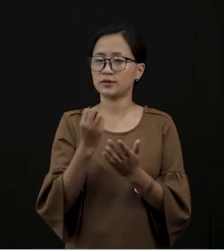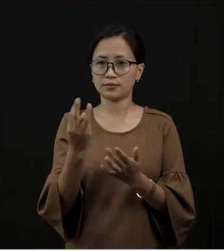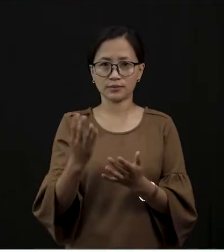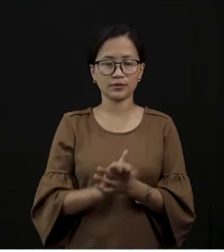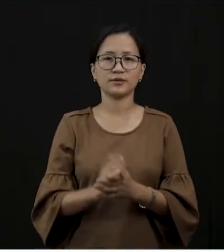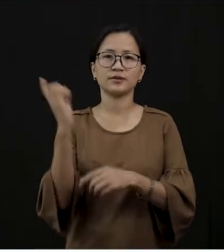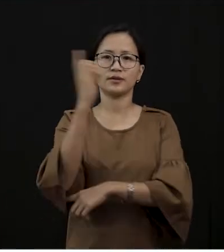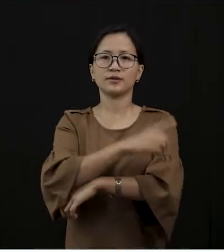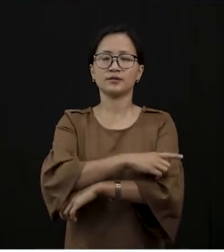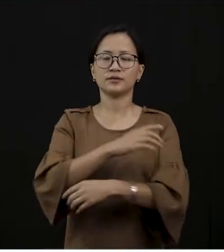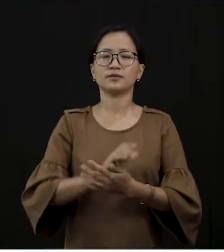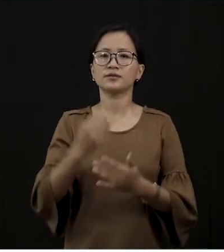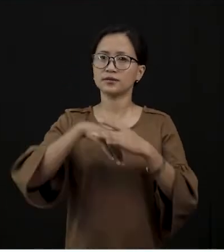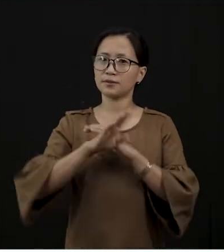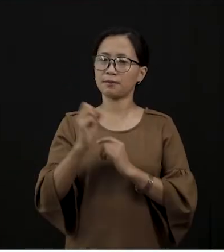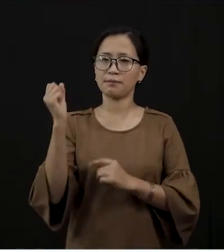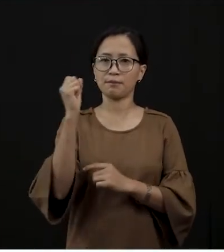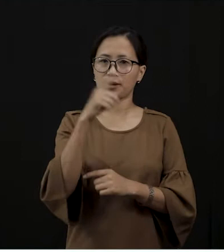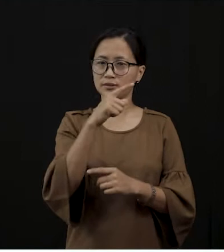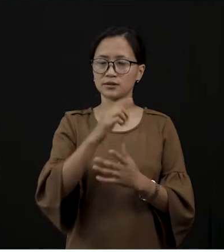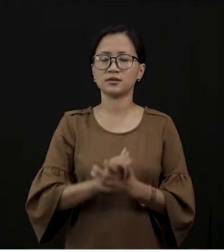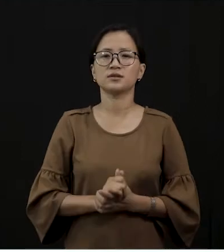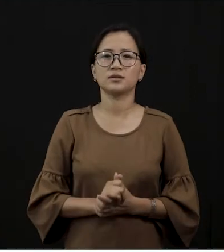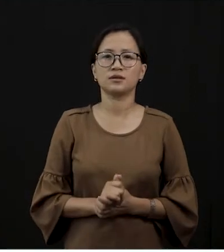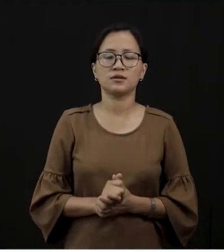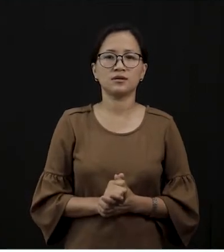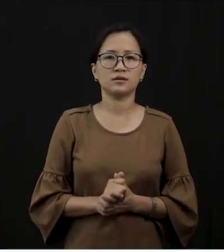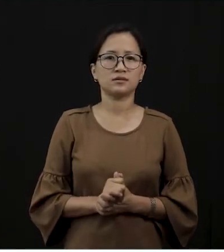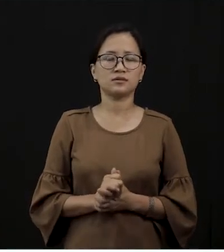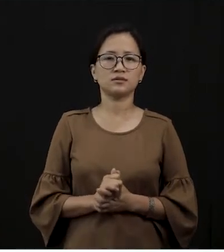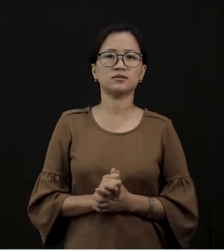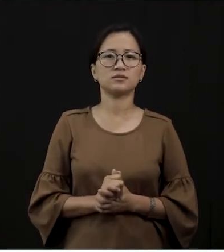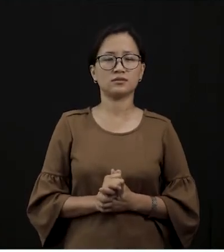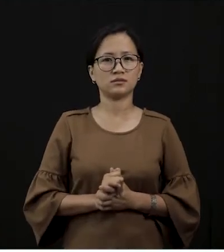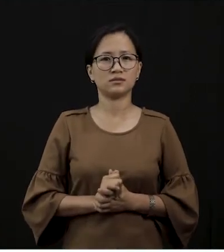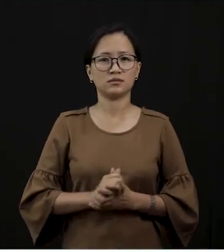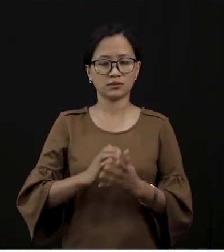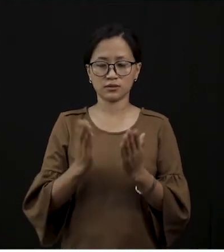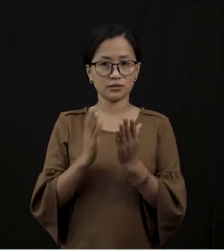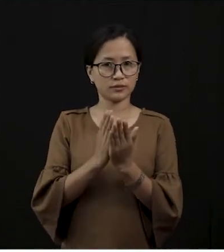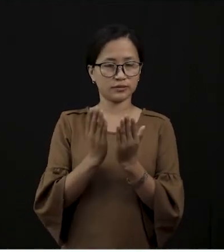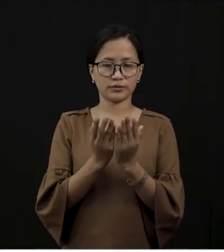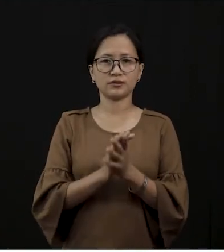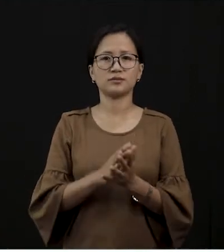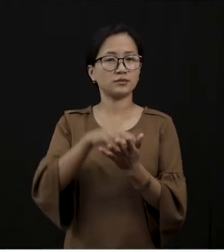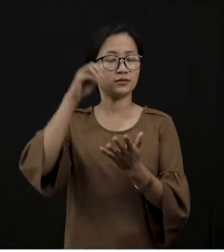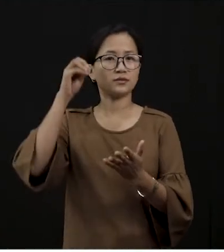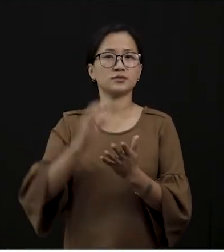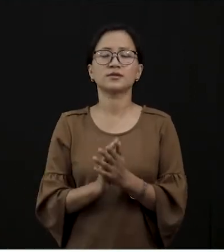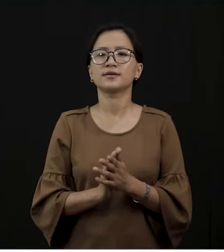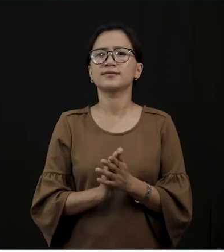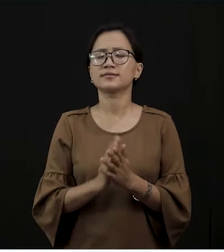of days in a month. Then we want to recall the days of